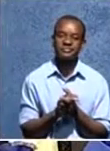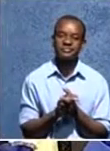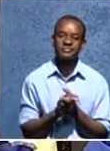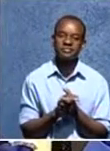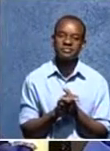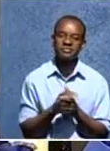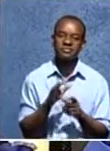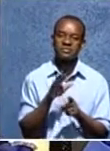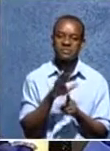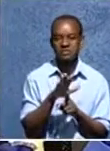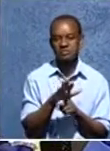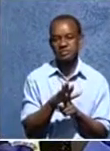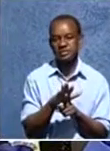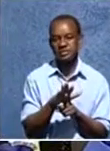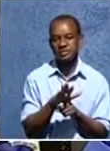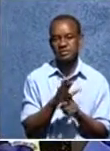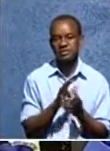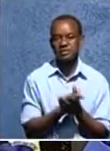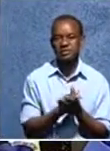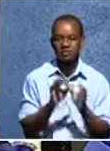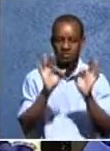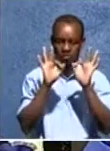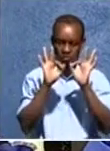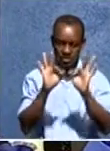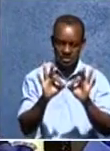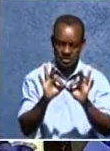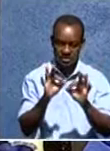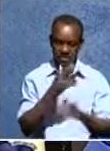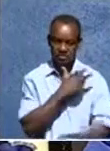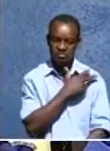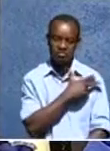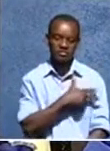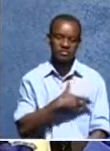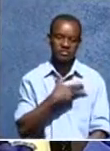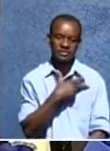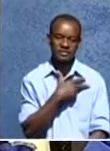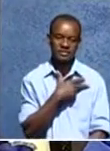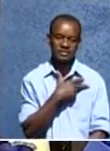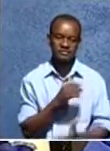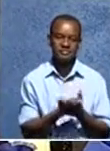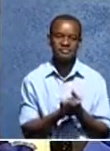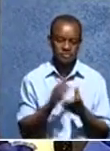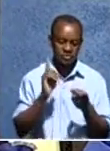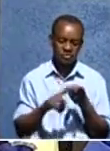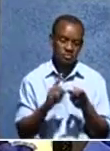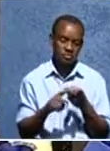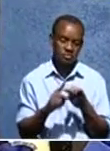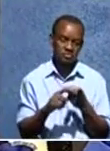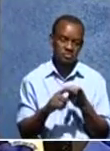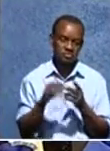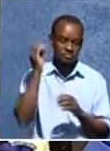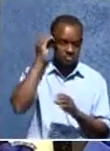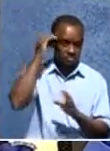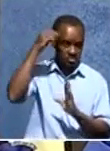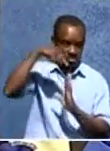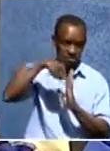very often construed with theoretical knowledge, and especially on the hospitality side, the practical knowledge is so much more important. And we've had interludes